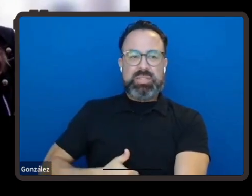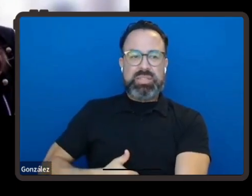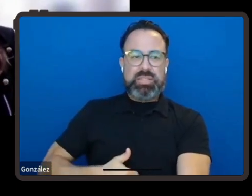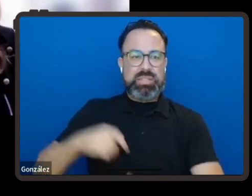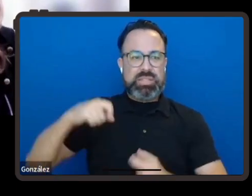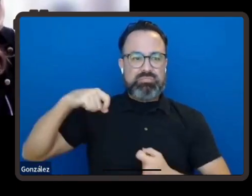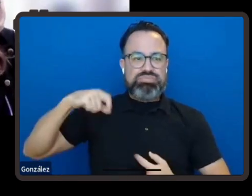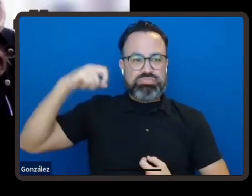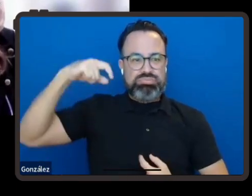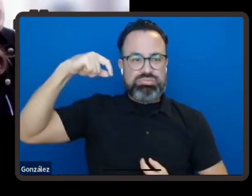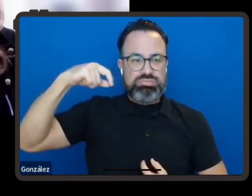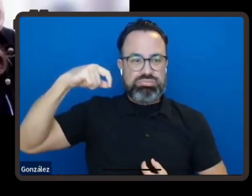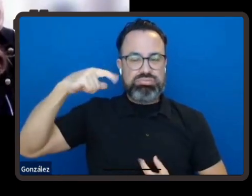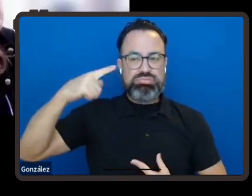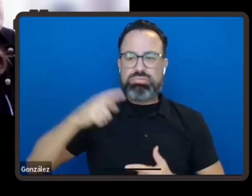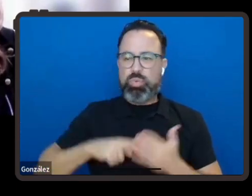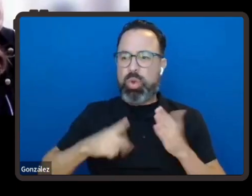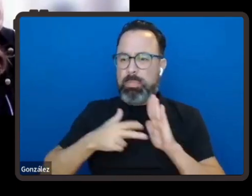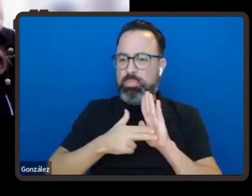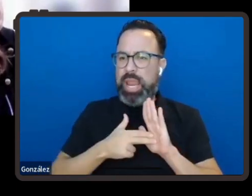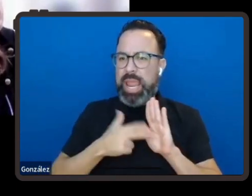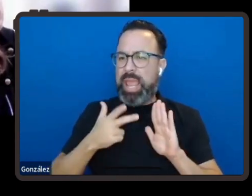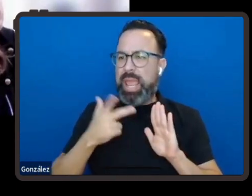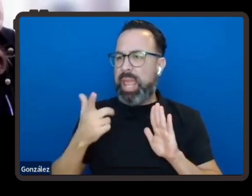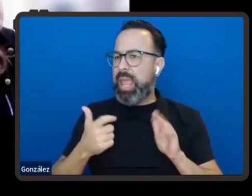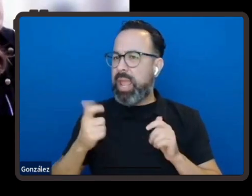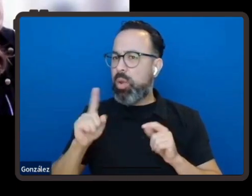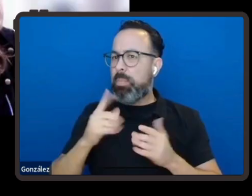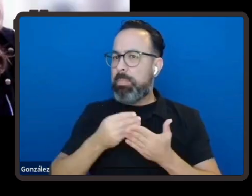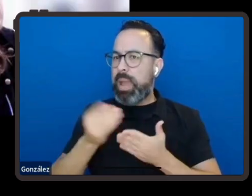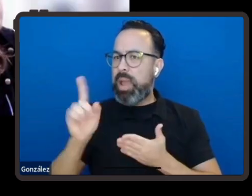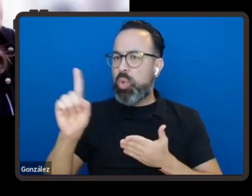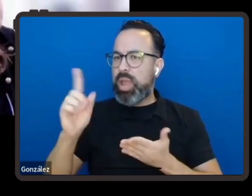being recommended and where they can be purchased?